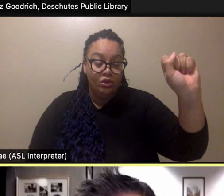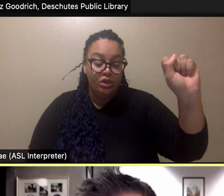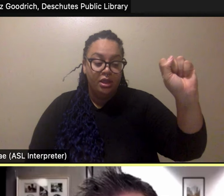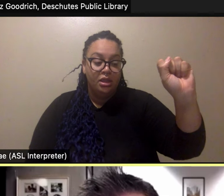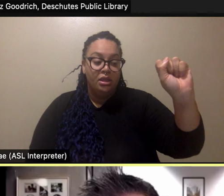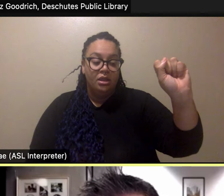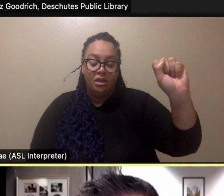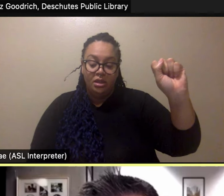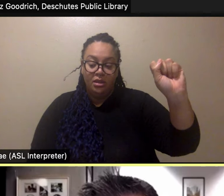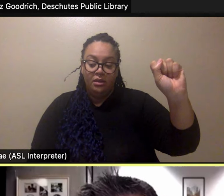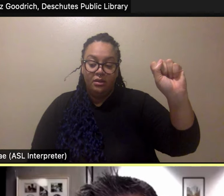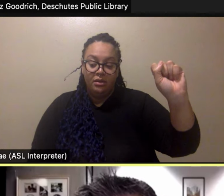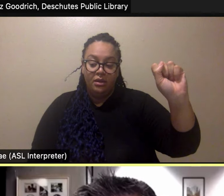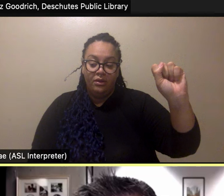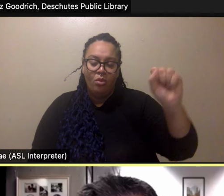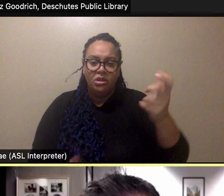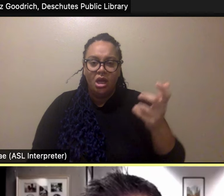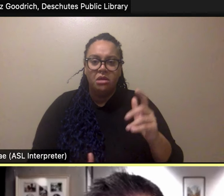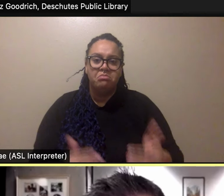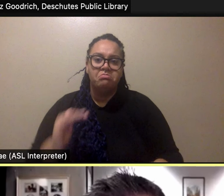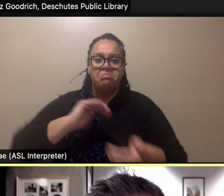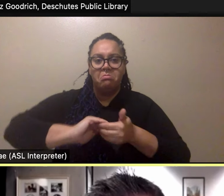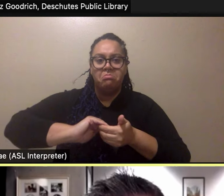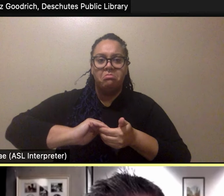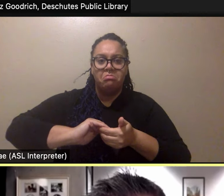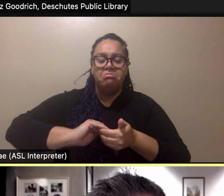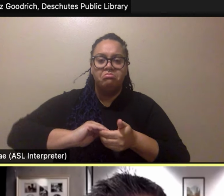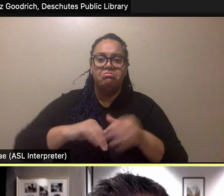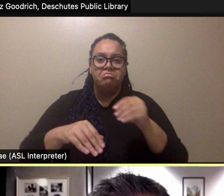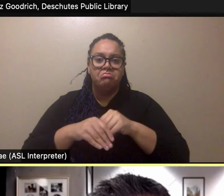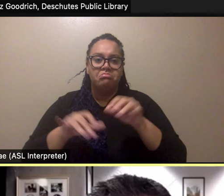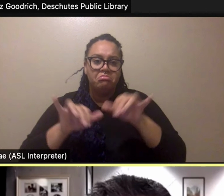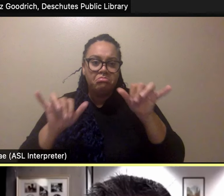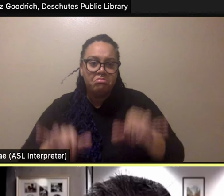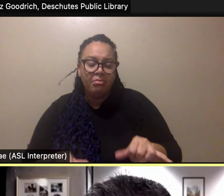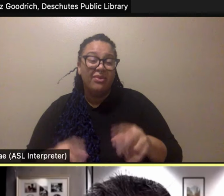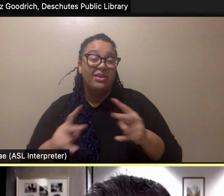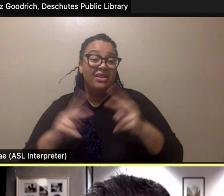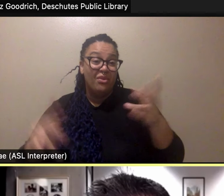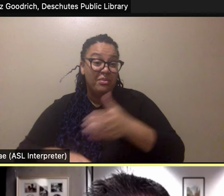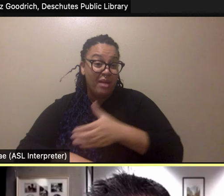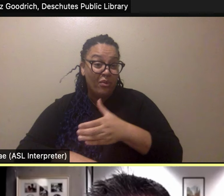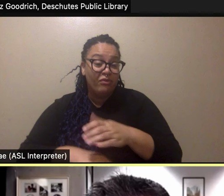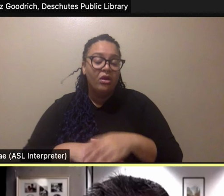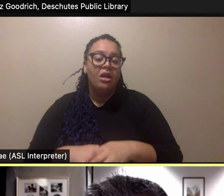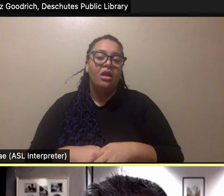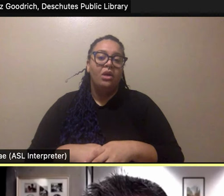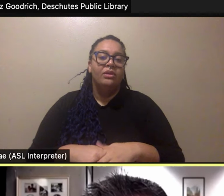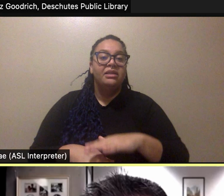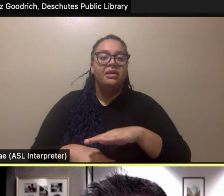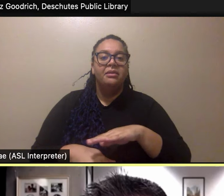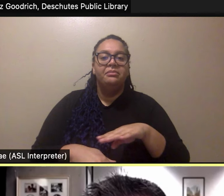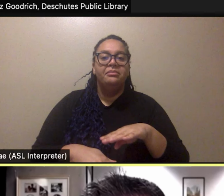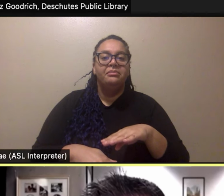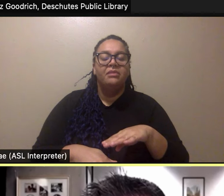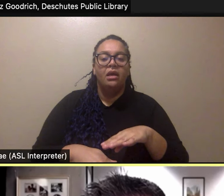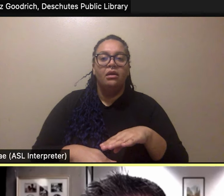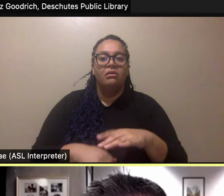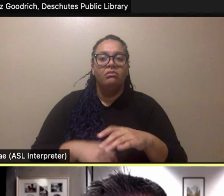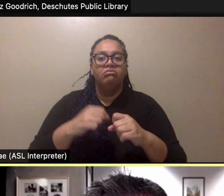there was a compromise with this system because it was so powerful. It was the bedrock of the